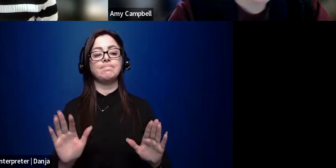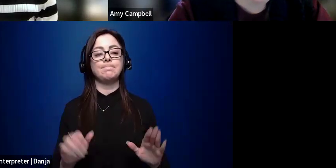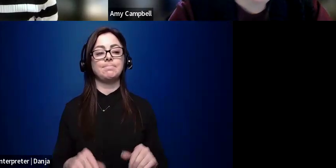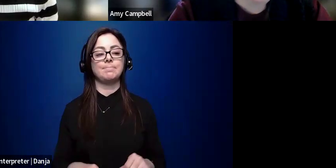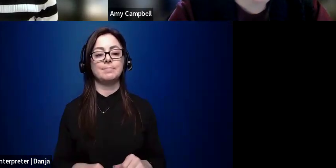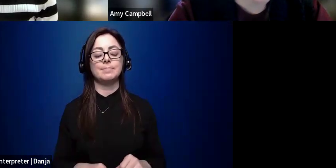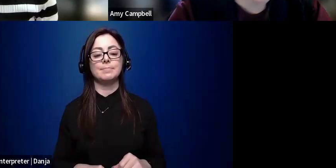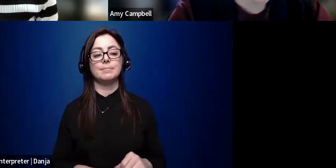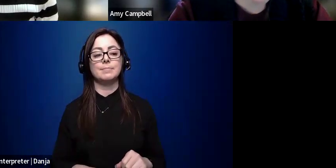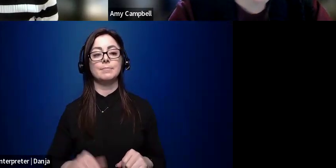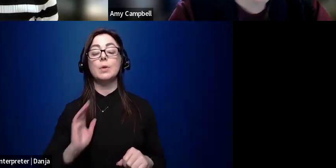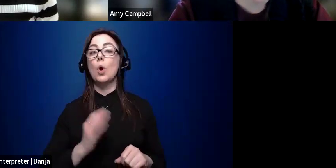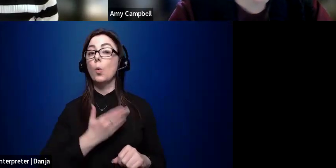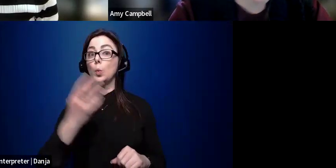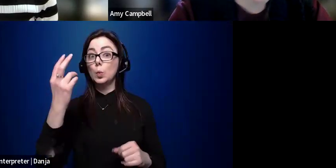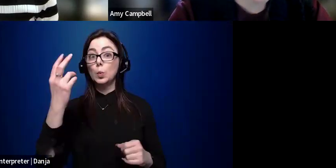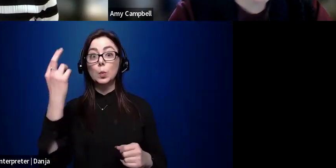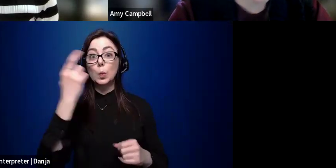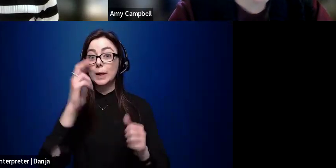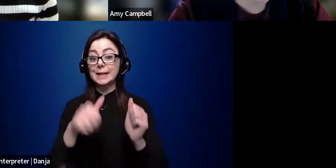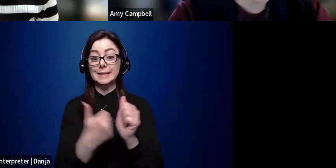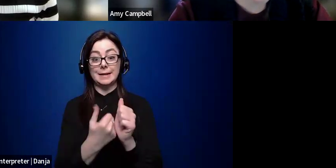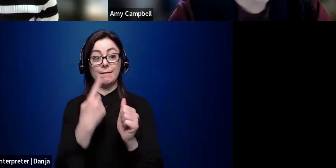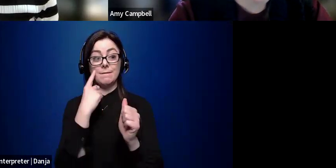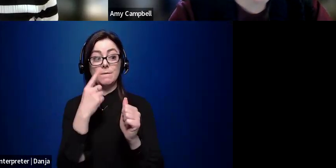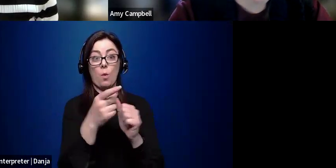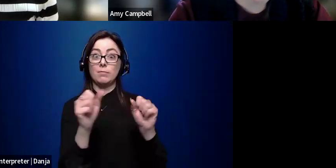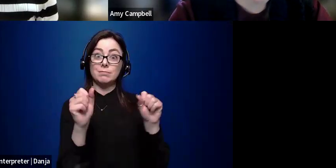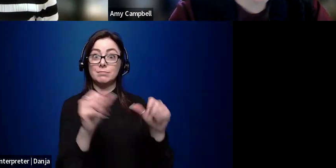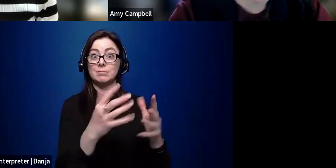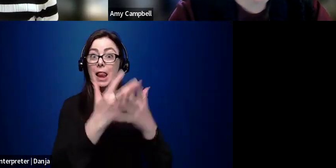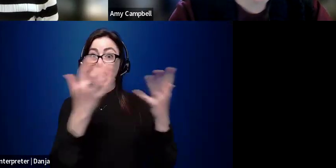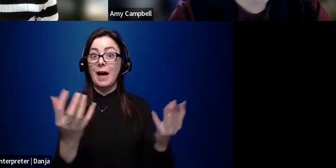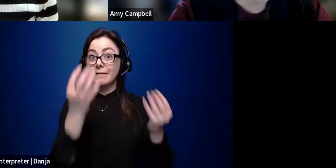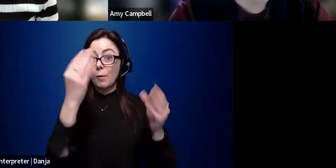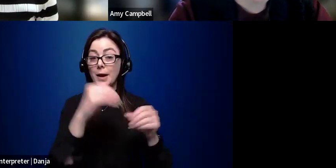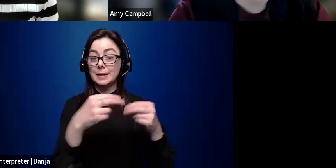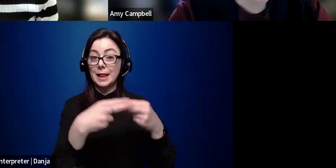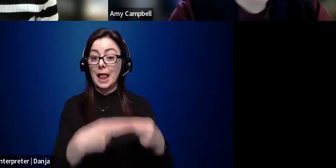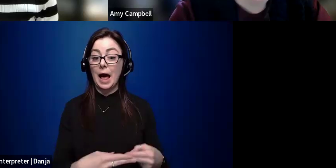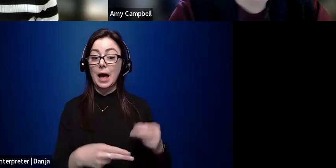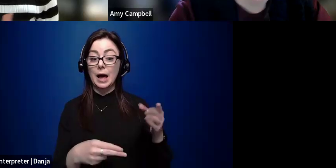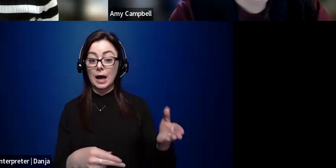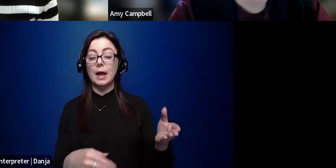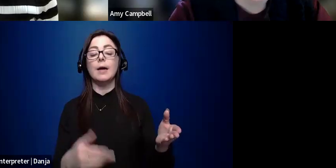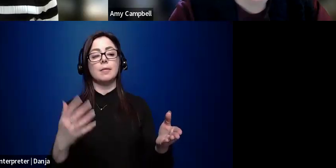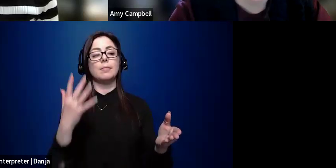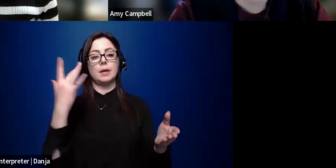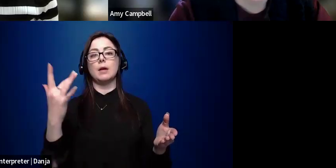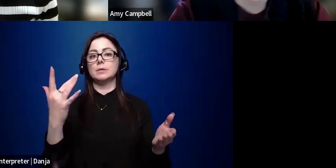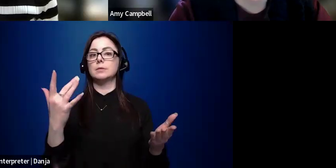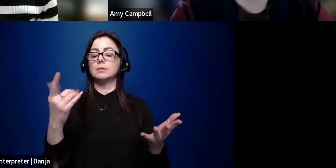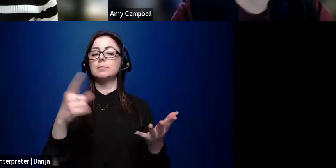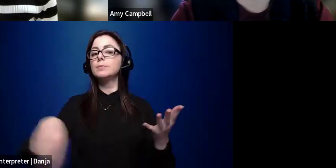for doing that and for kind of adding a lot of information in this is so that you can use